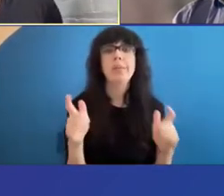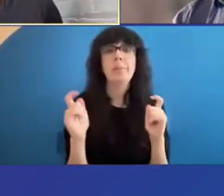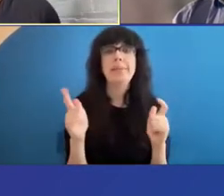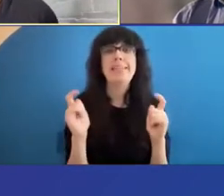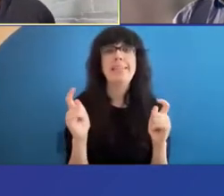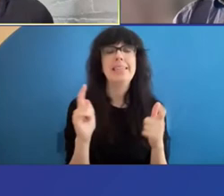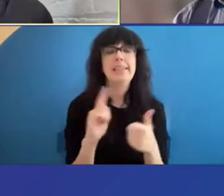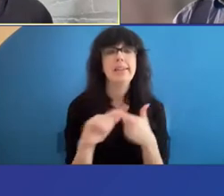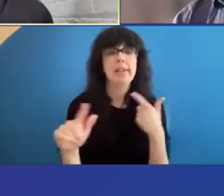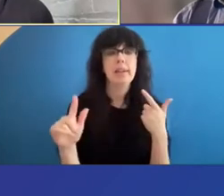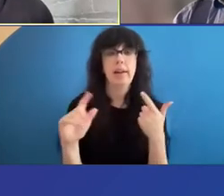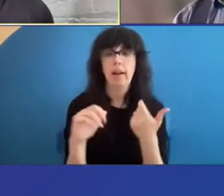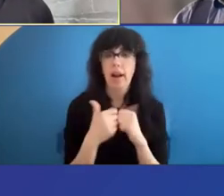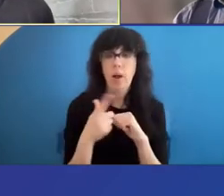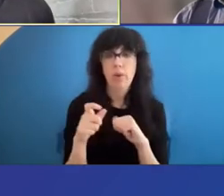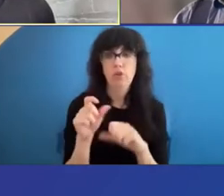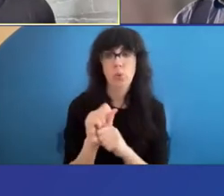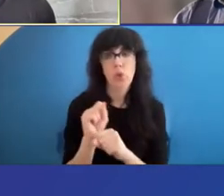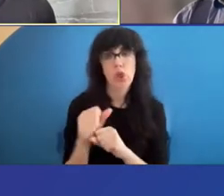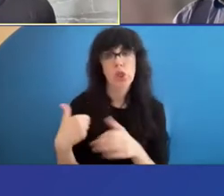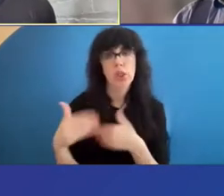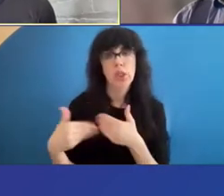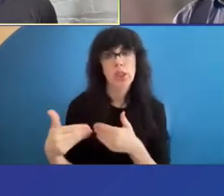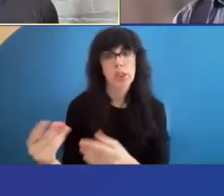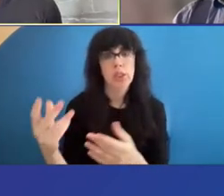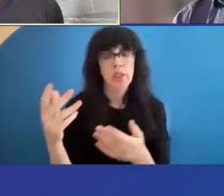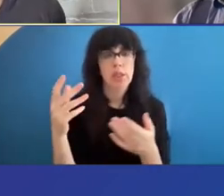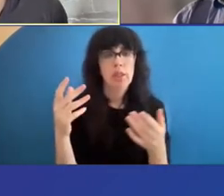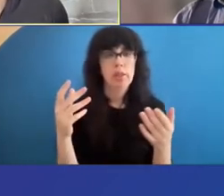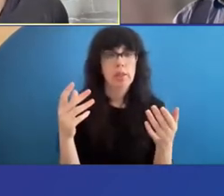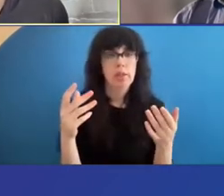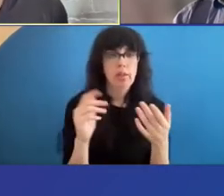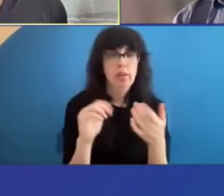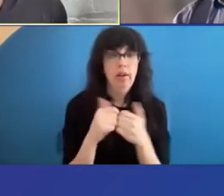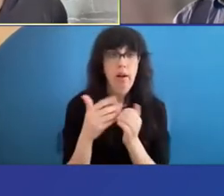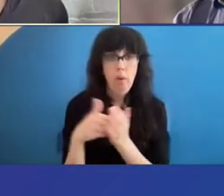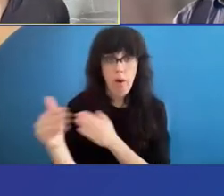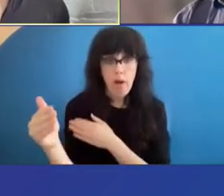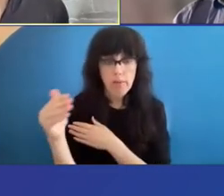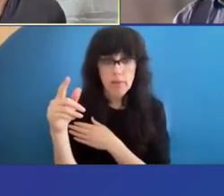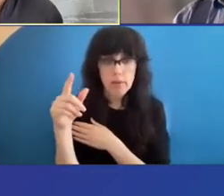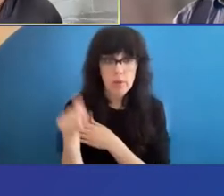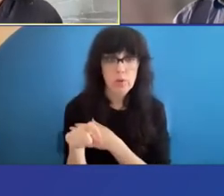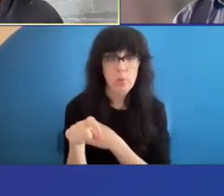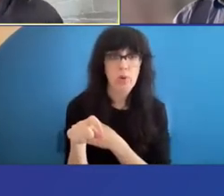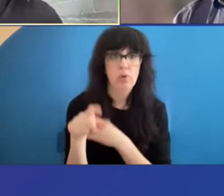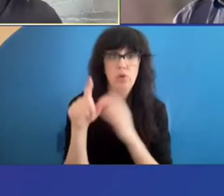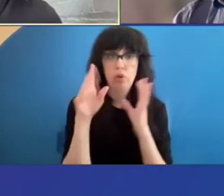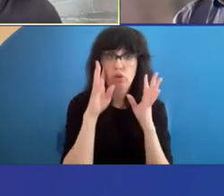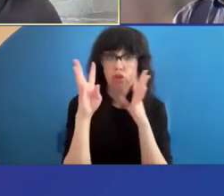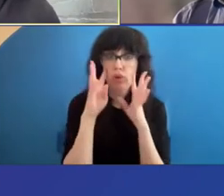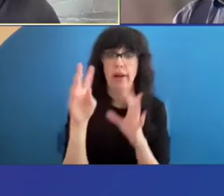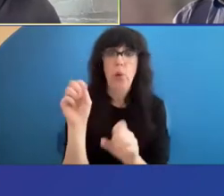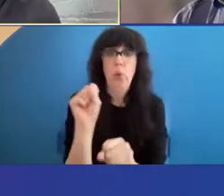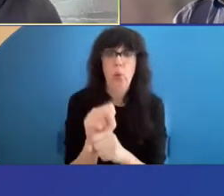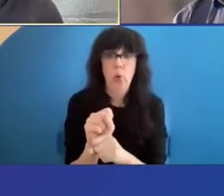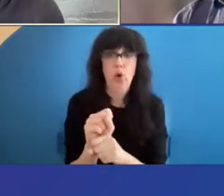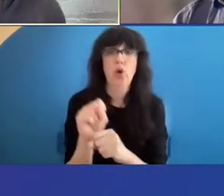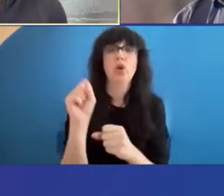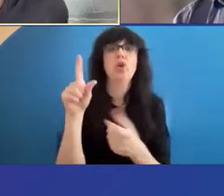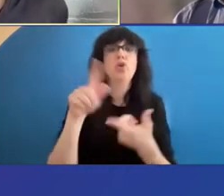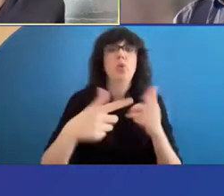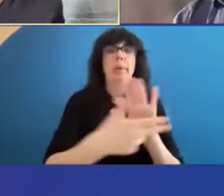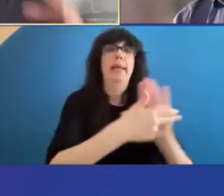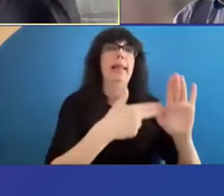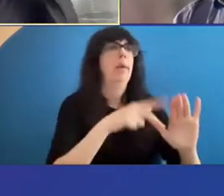which we're supposed to work, you know, like how often are you supposed to make a work in order to be seen as a working